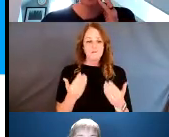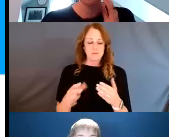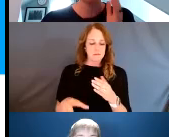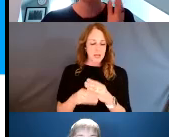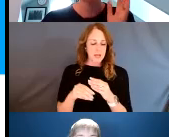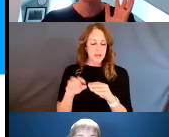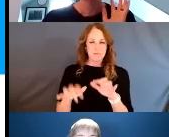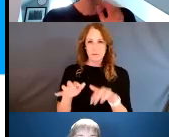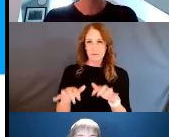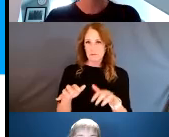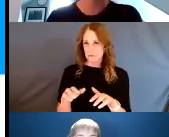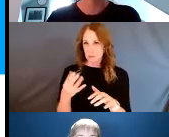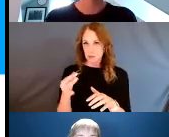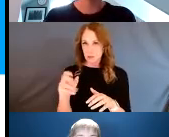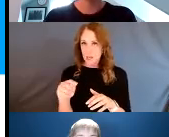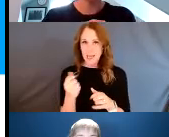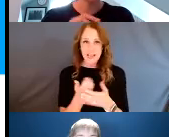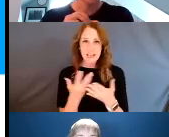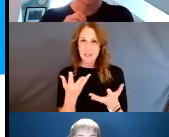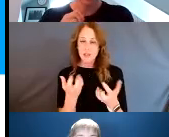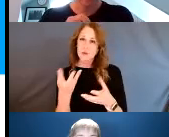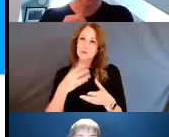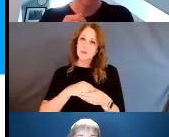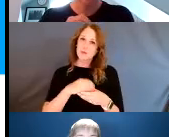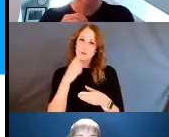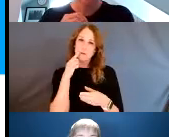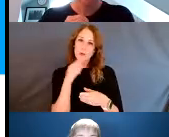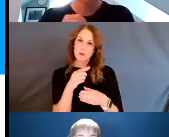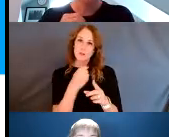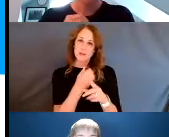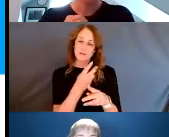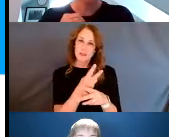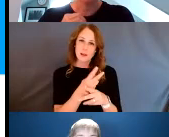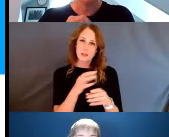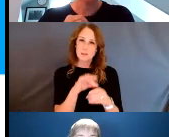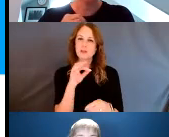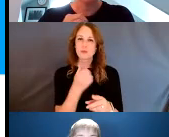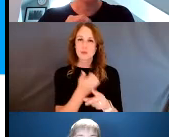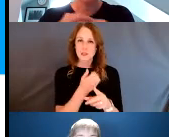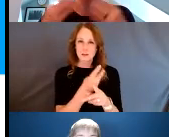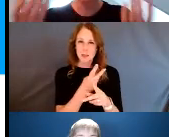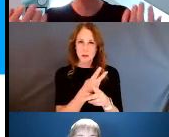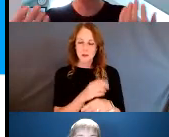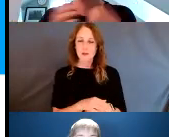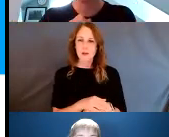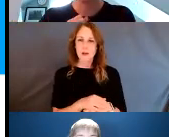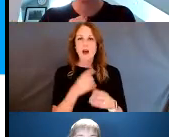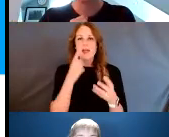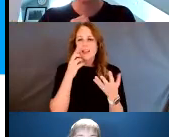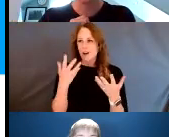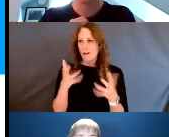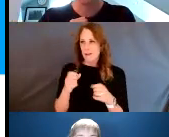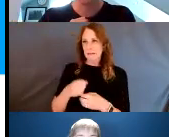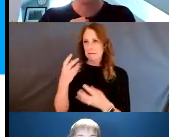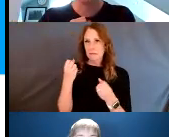anything that you want to include in spiritual self-care. I think that we already have a bunch of folks that